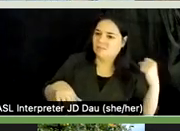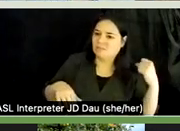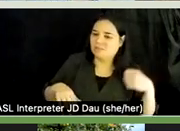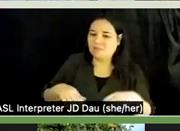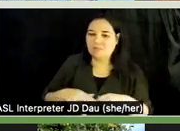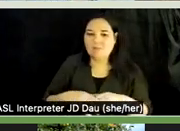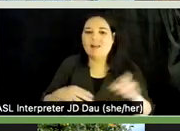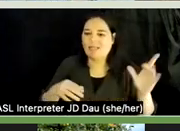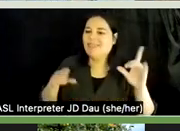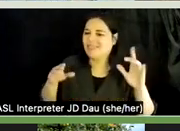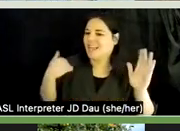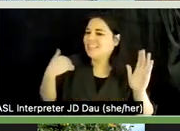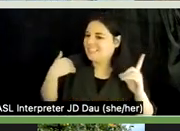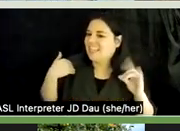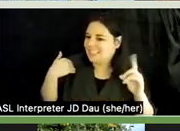used to work in Rhode Island.